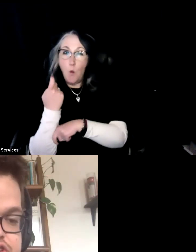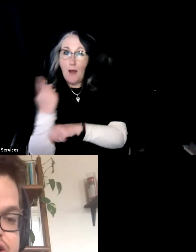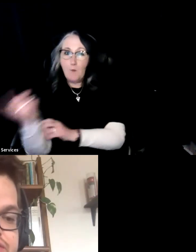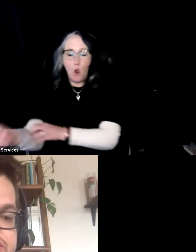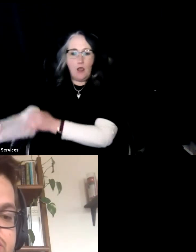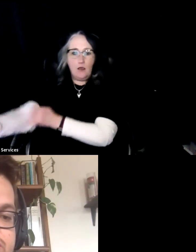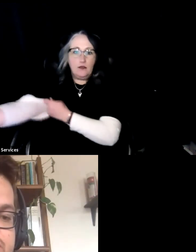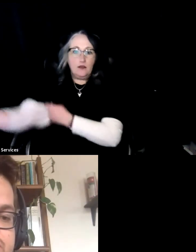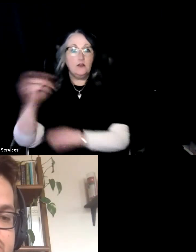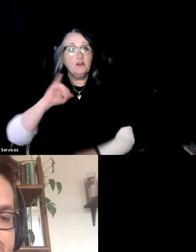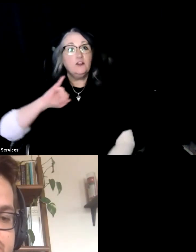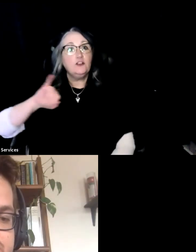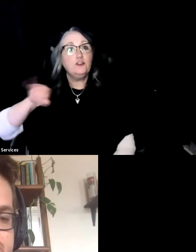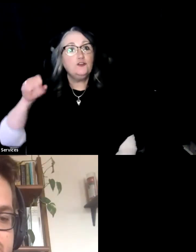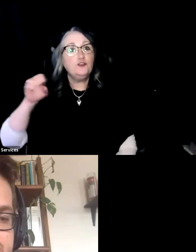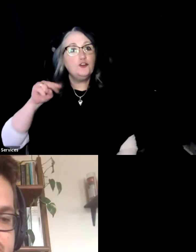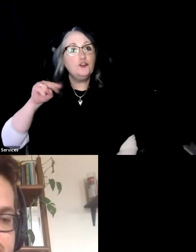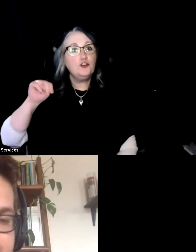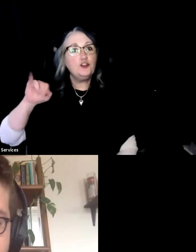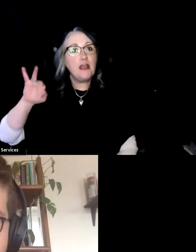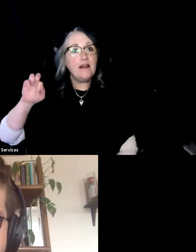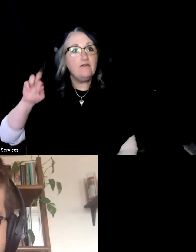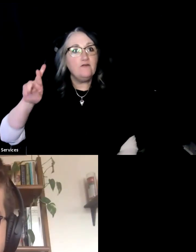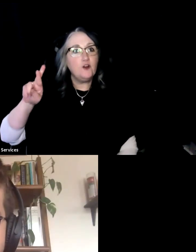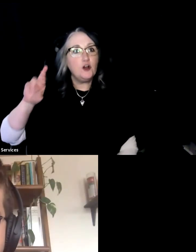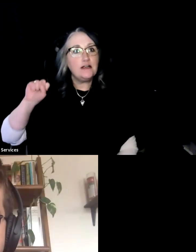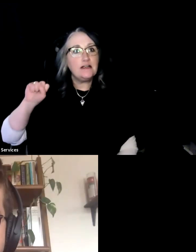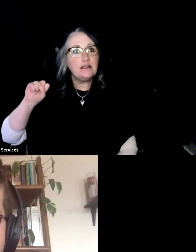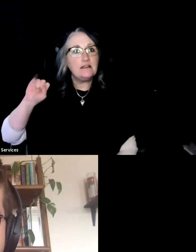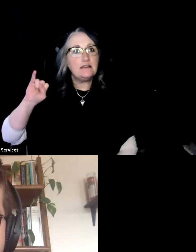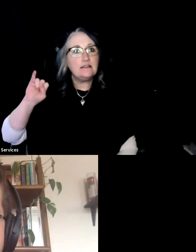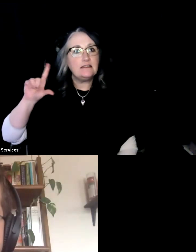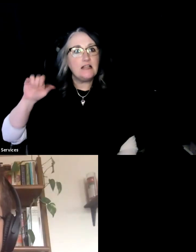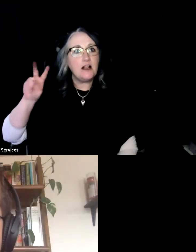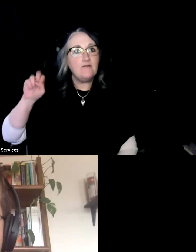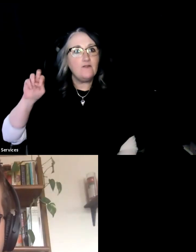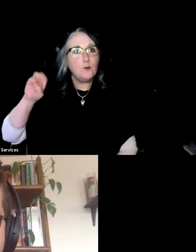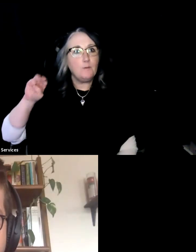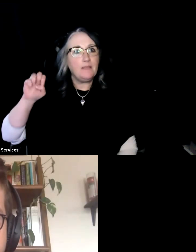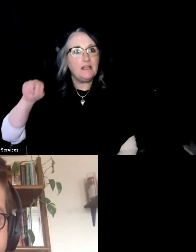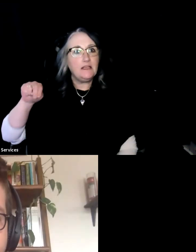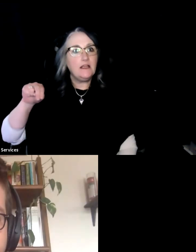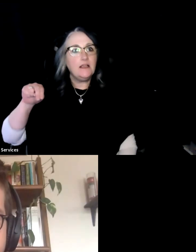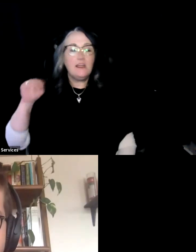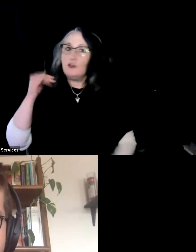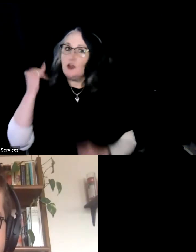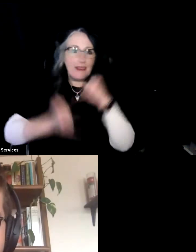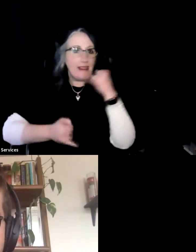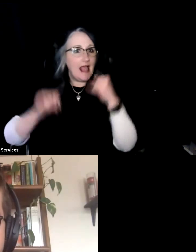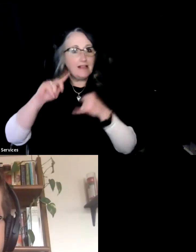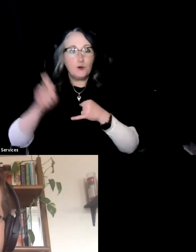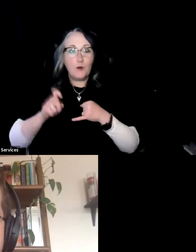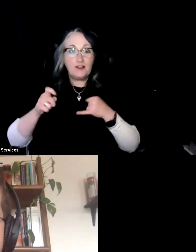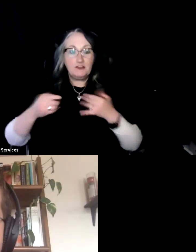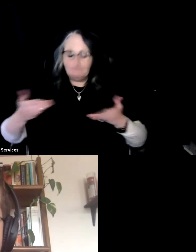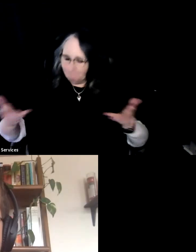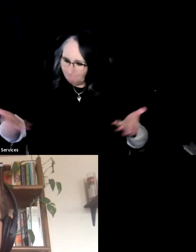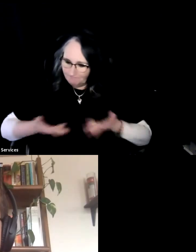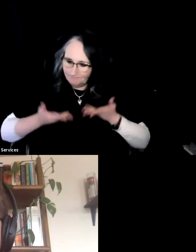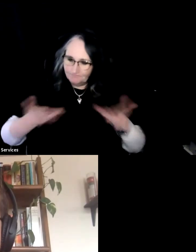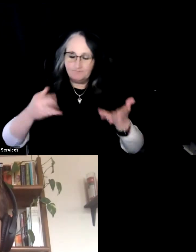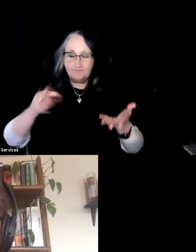line is Jennifer Silverman. Jennifer, this is going to be the last question that we have, so please ask away, and after this we